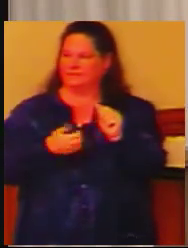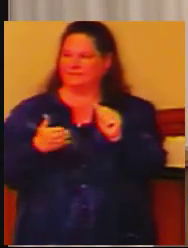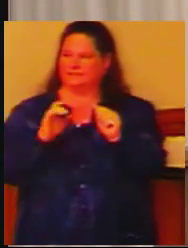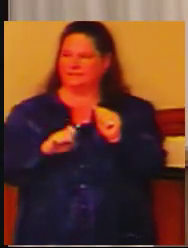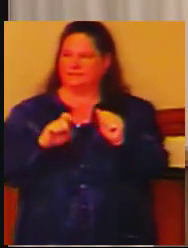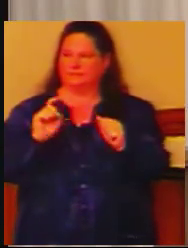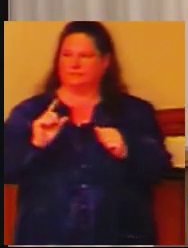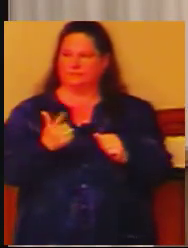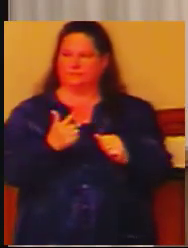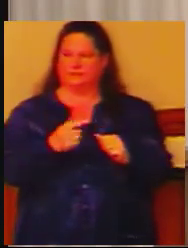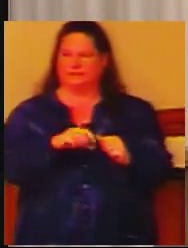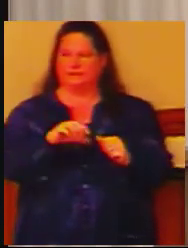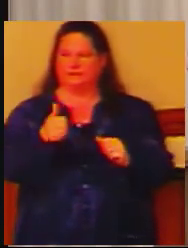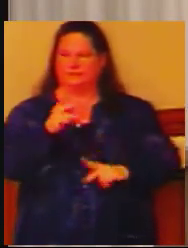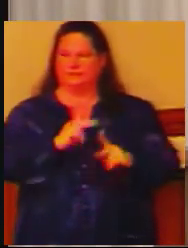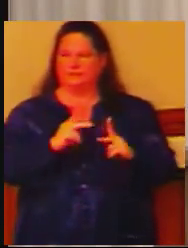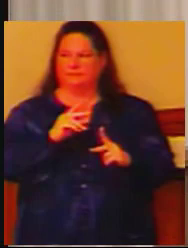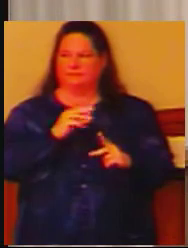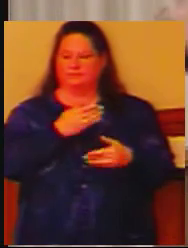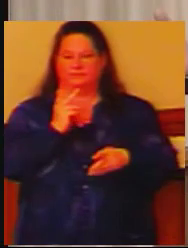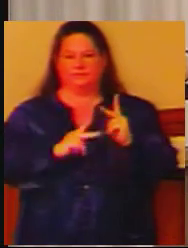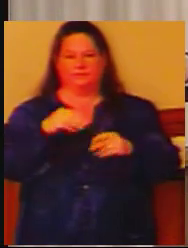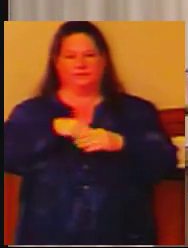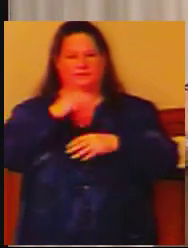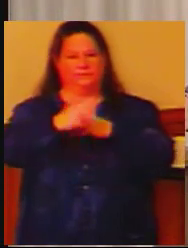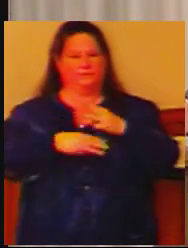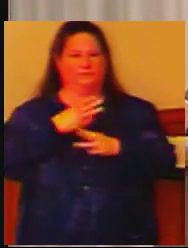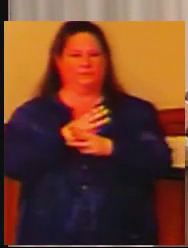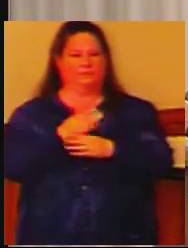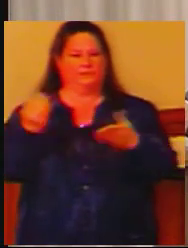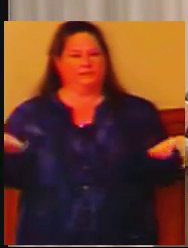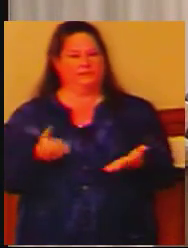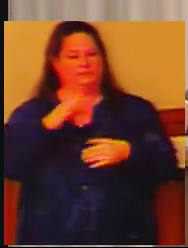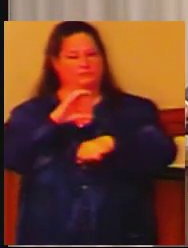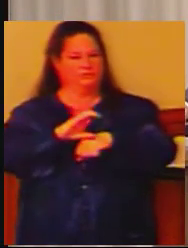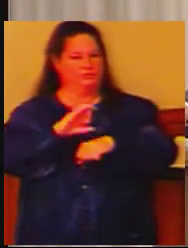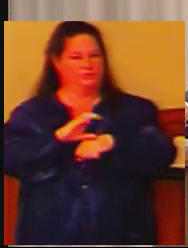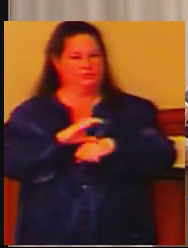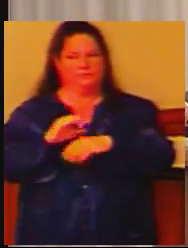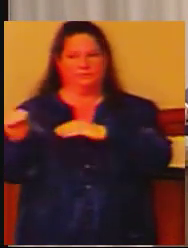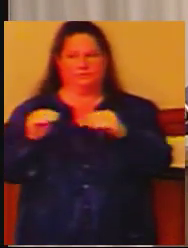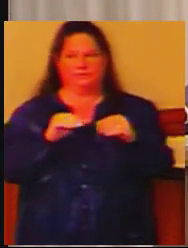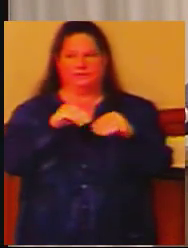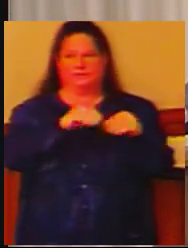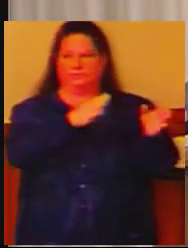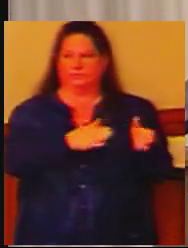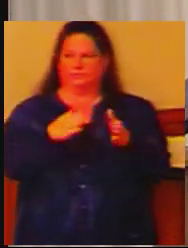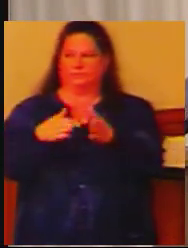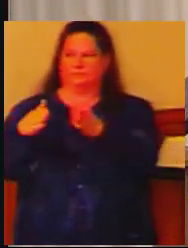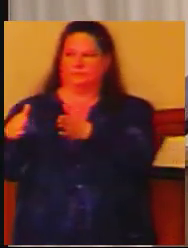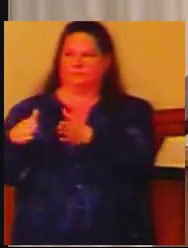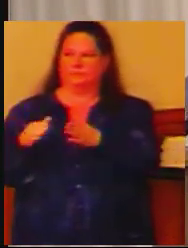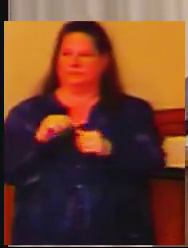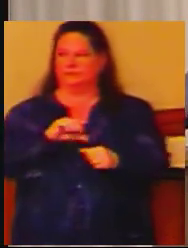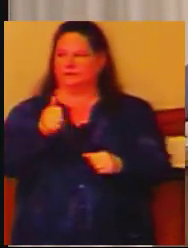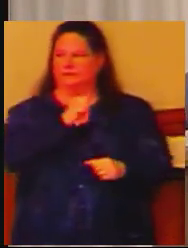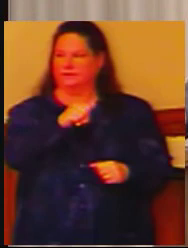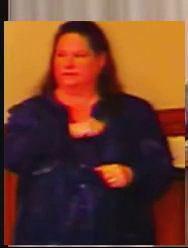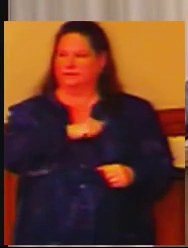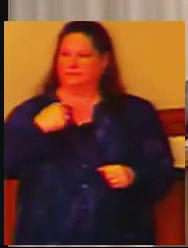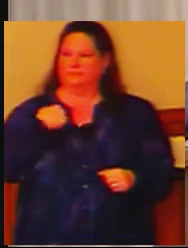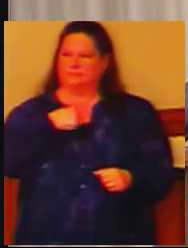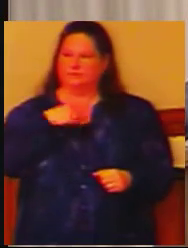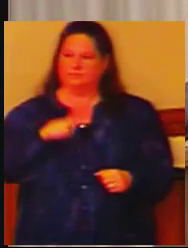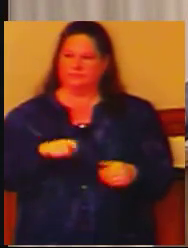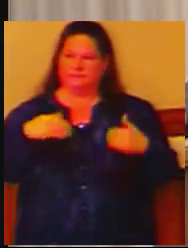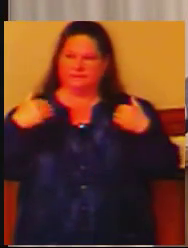others and those of the world and those here in the church. Just kind of put it in order. Another attitude that we have to